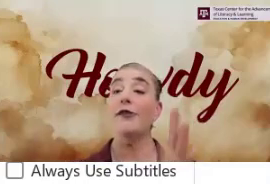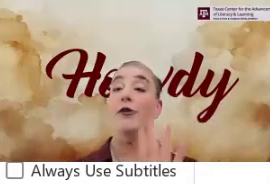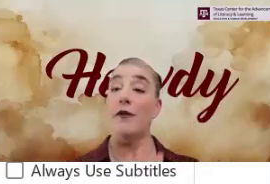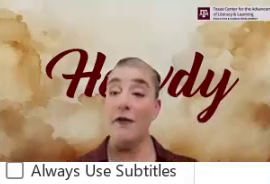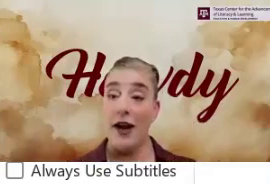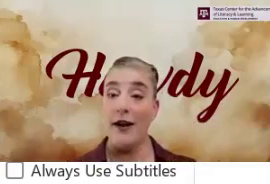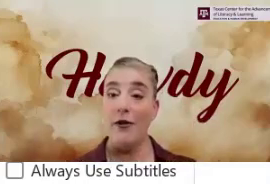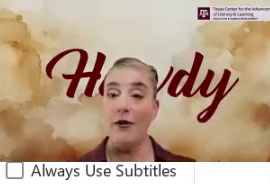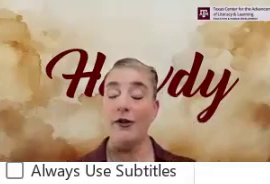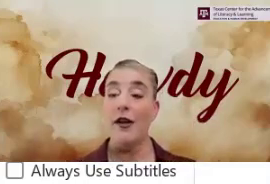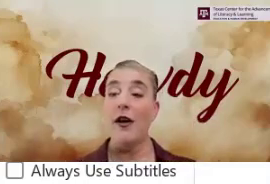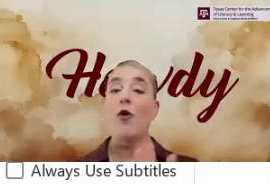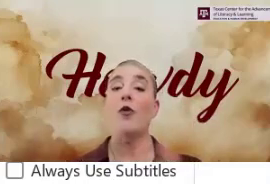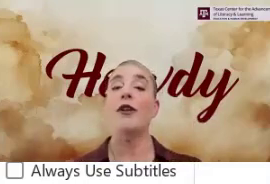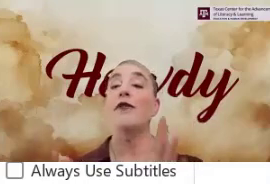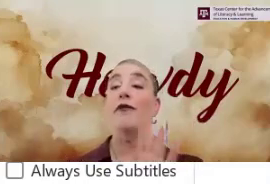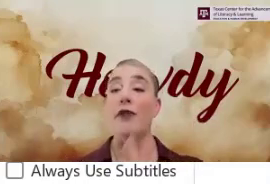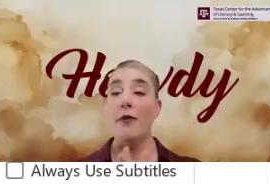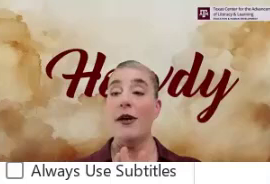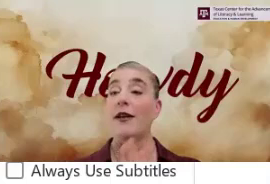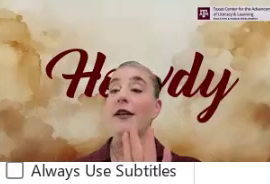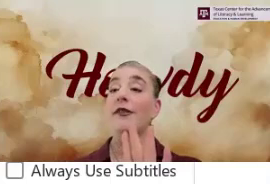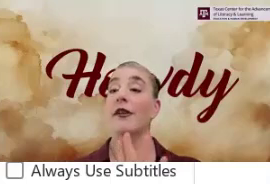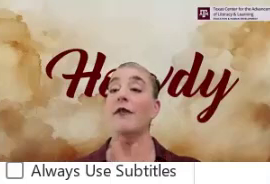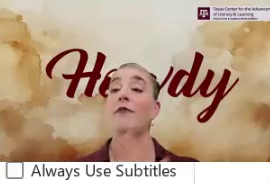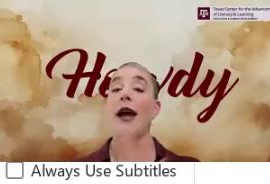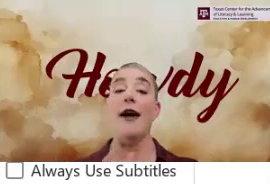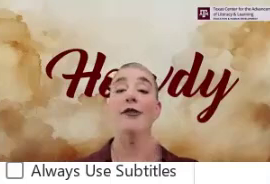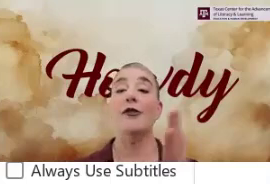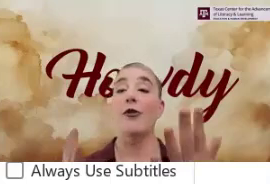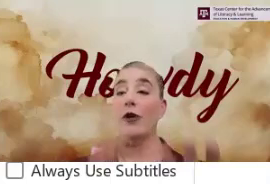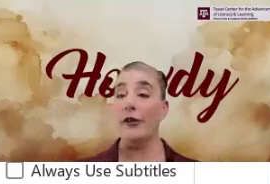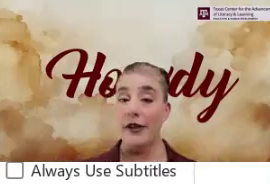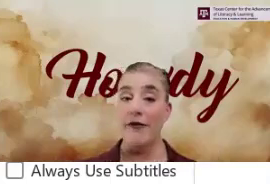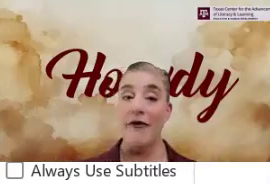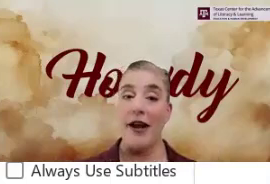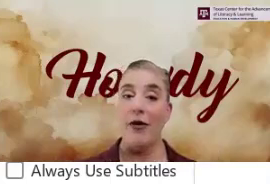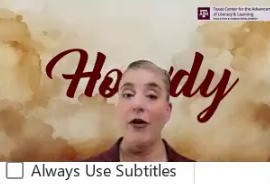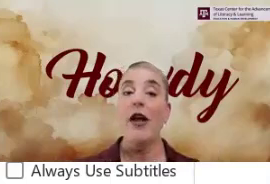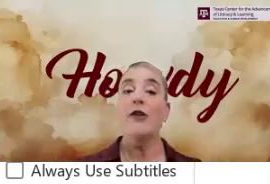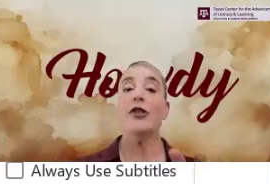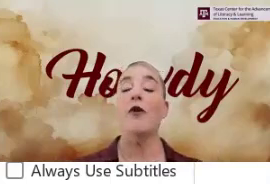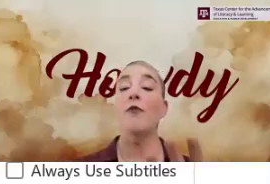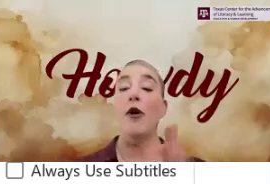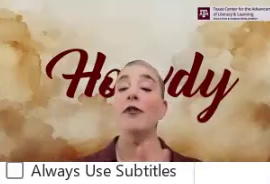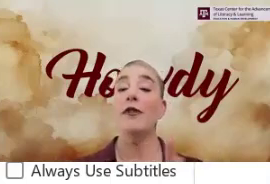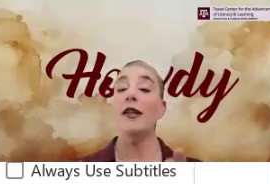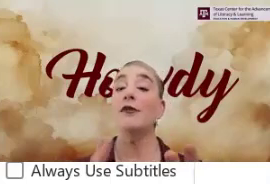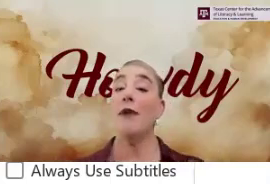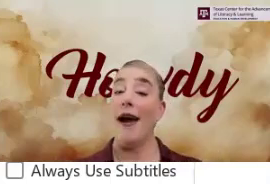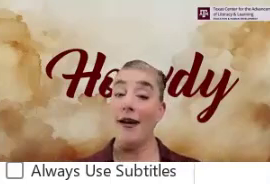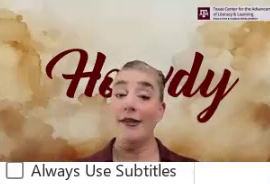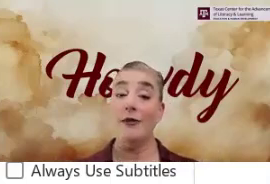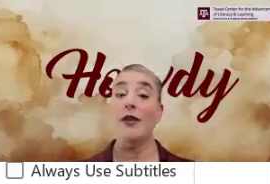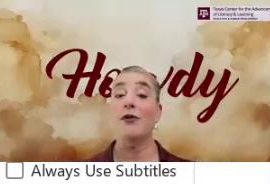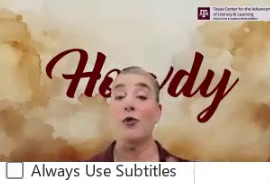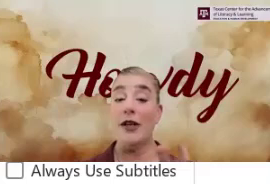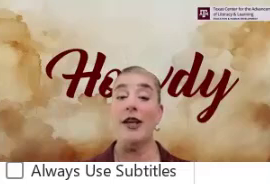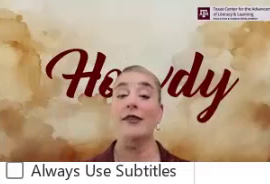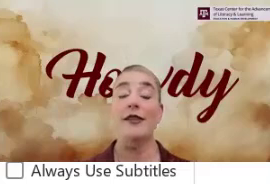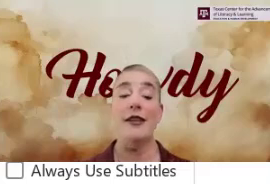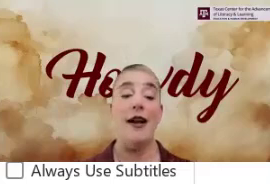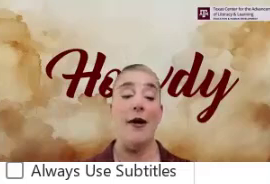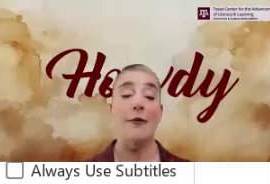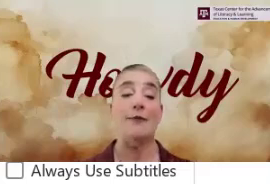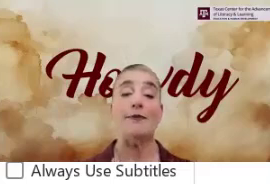it passes or it fails, when you flip it, it's going to pass or it's going to fail. So both of these pass.